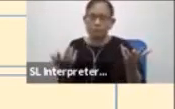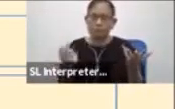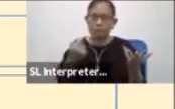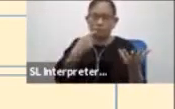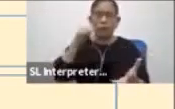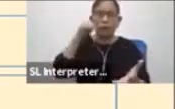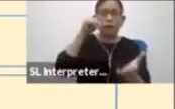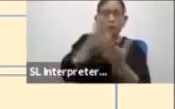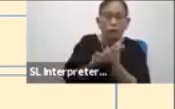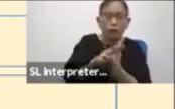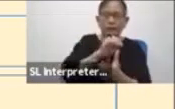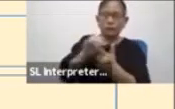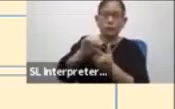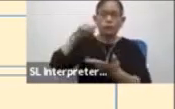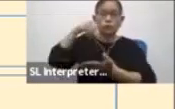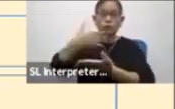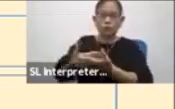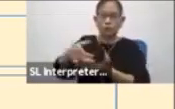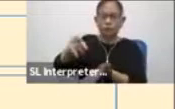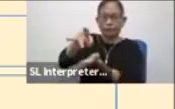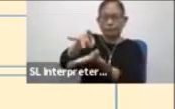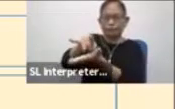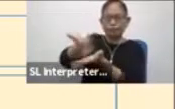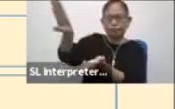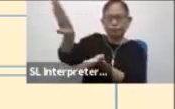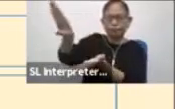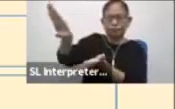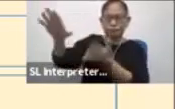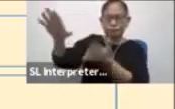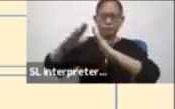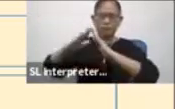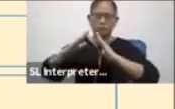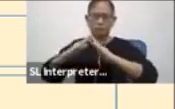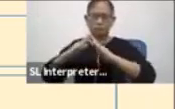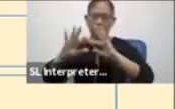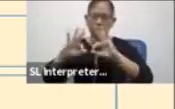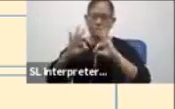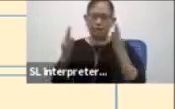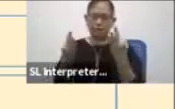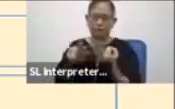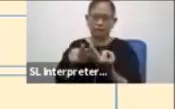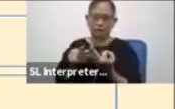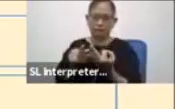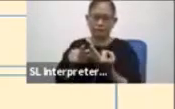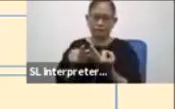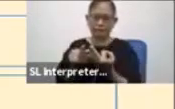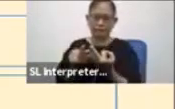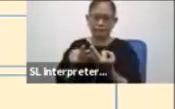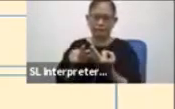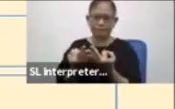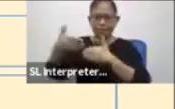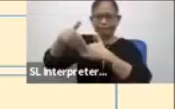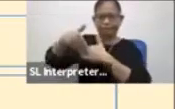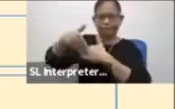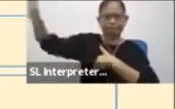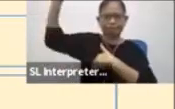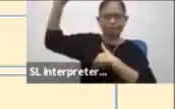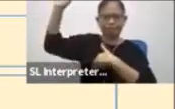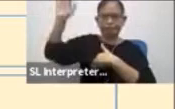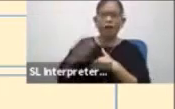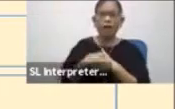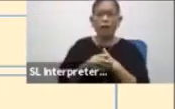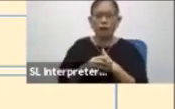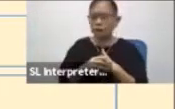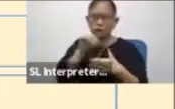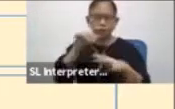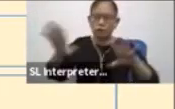daughters were being kicked out from the house, from the family. They sent out from the house. They are not